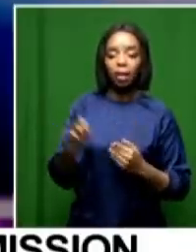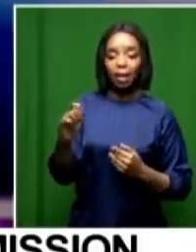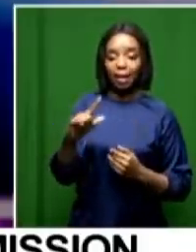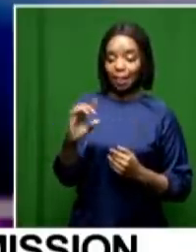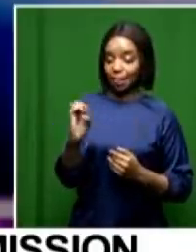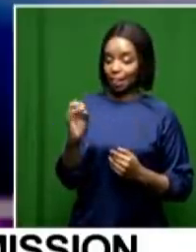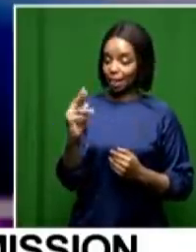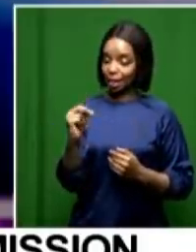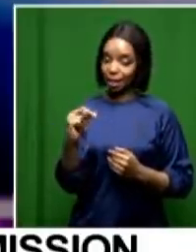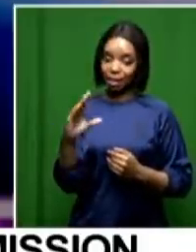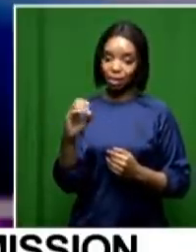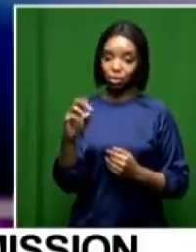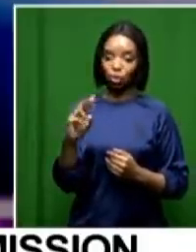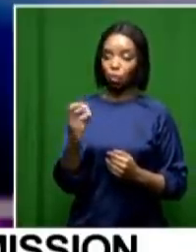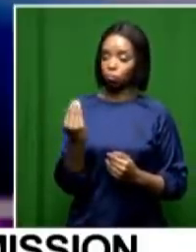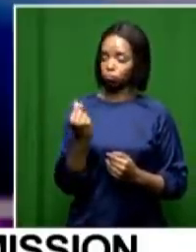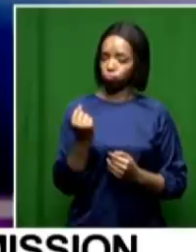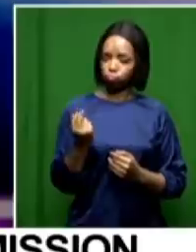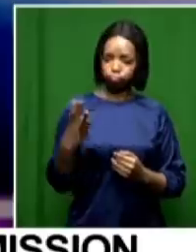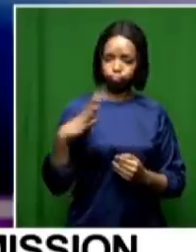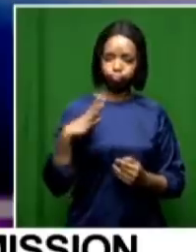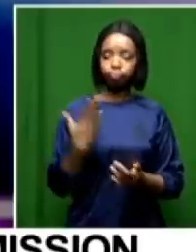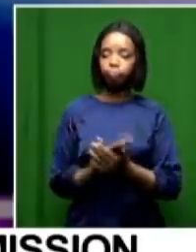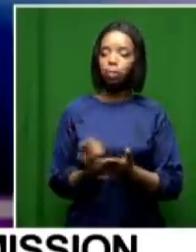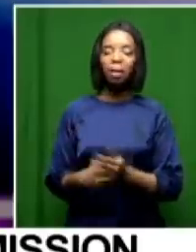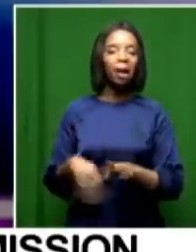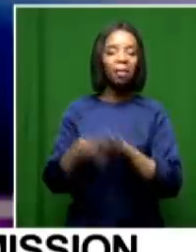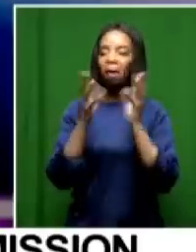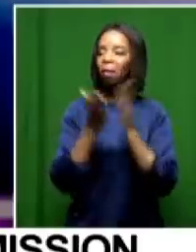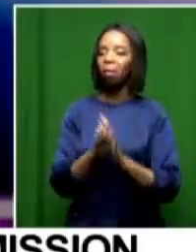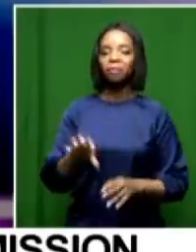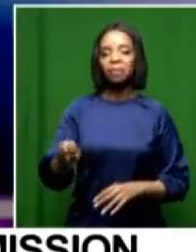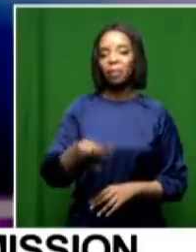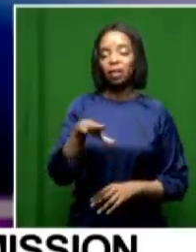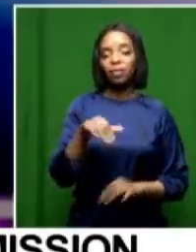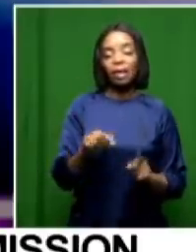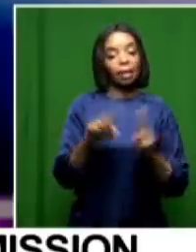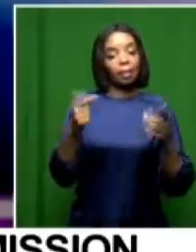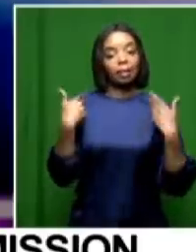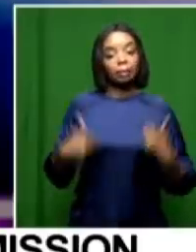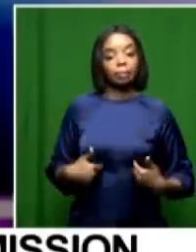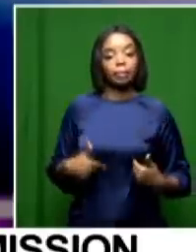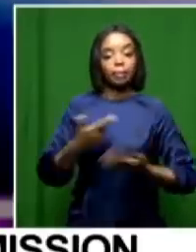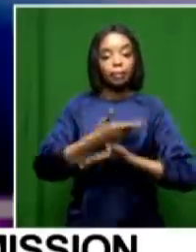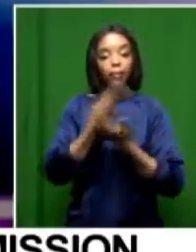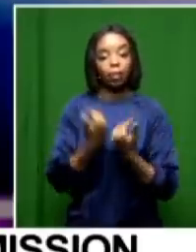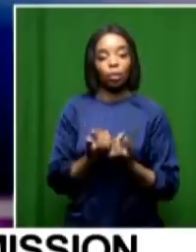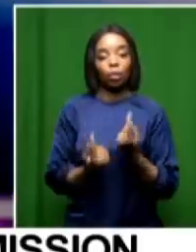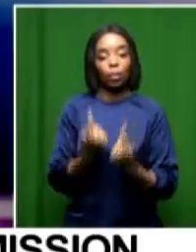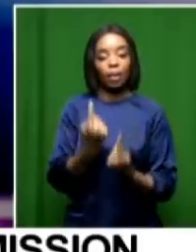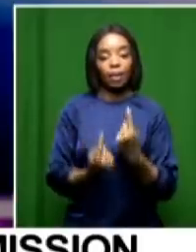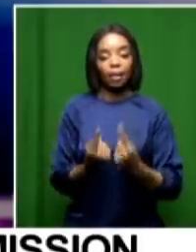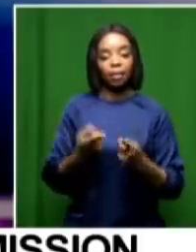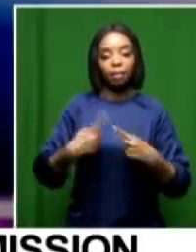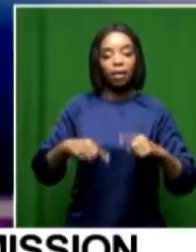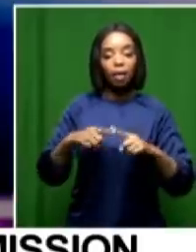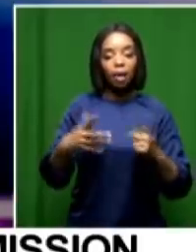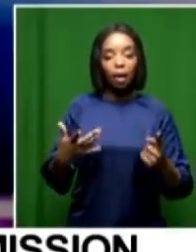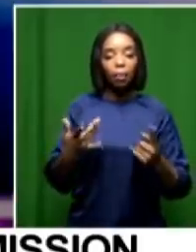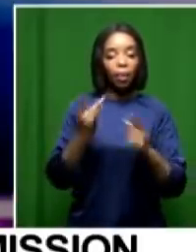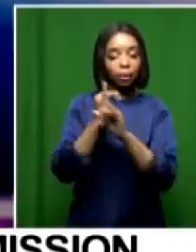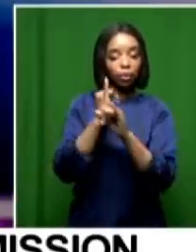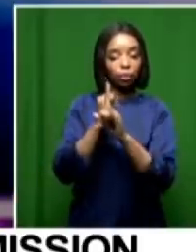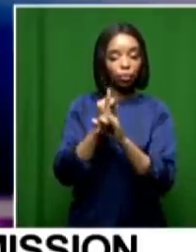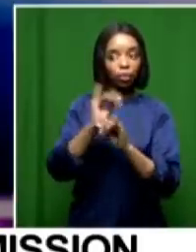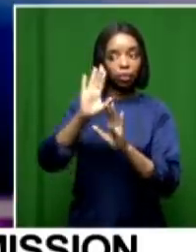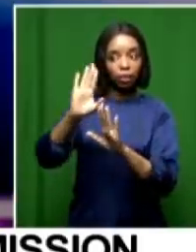So I'm not sure if we have the necessary requirement at the level of integrity by those who are leading even our state institutions, be it the NPA or SARS,